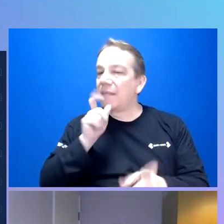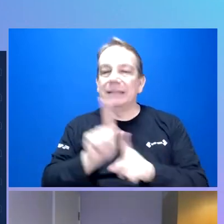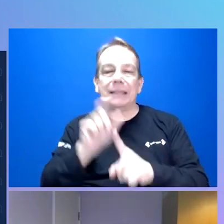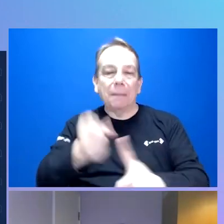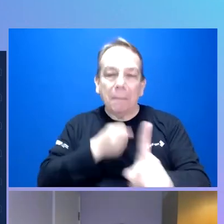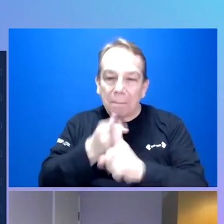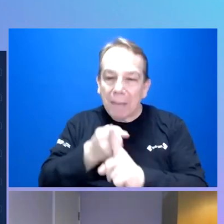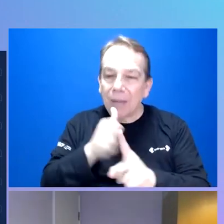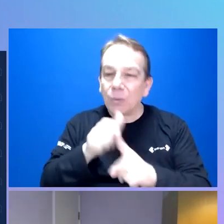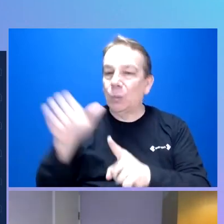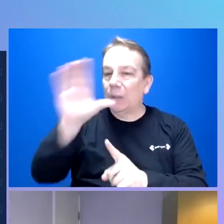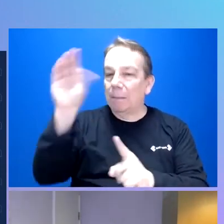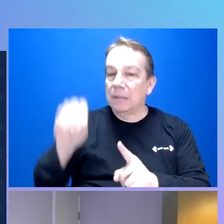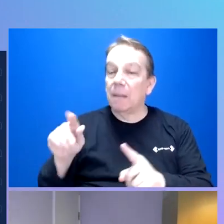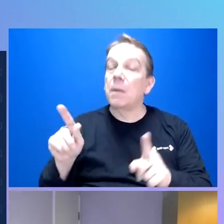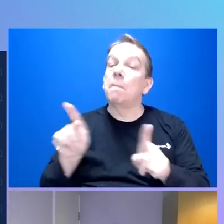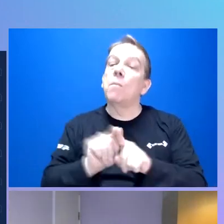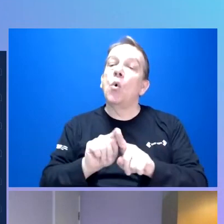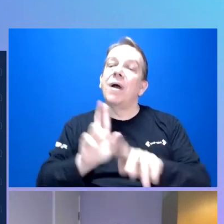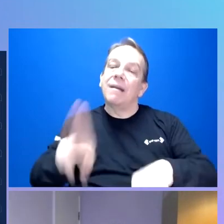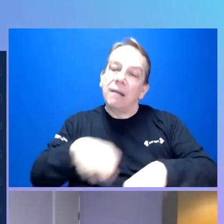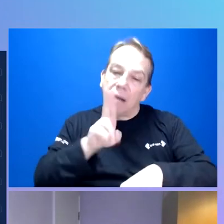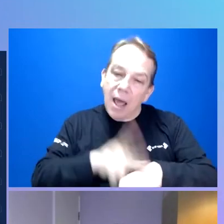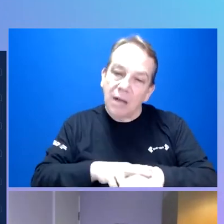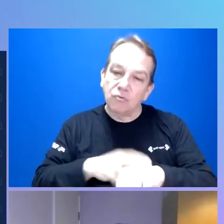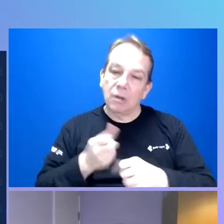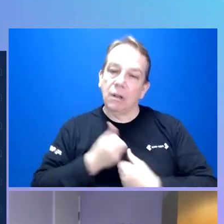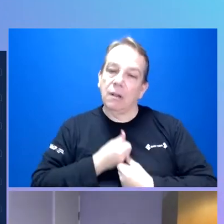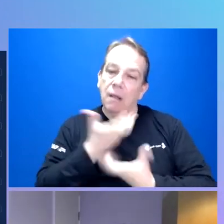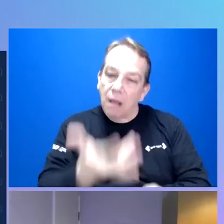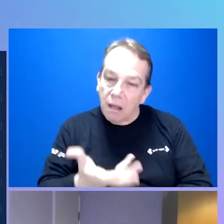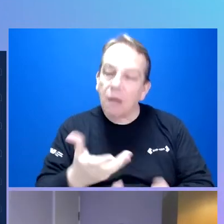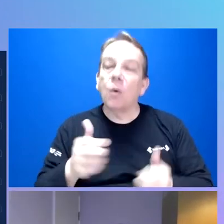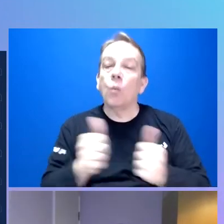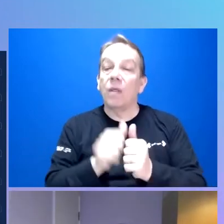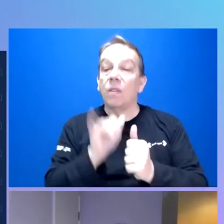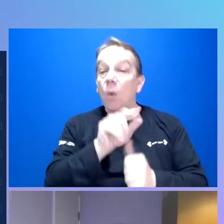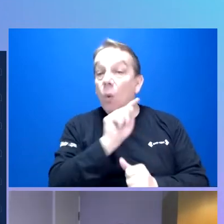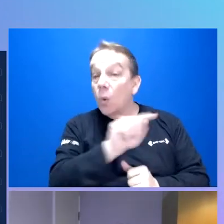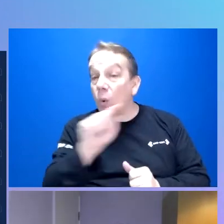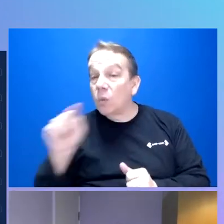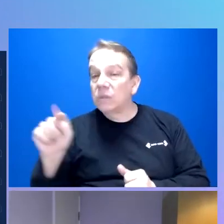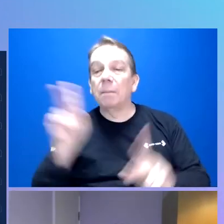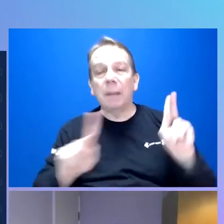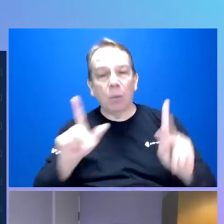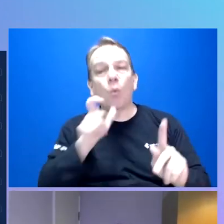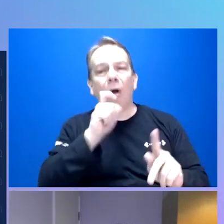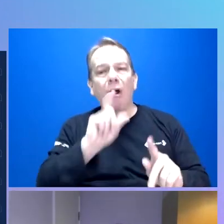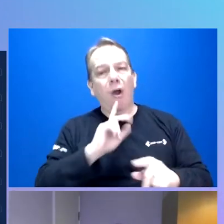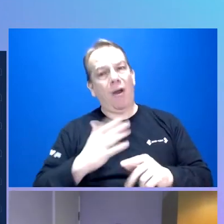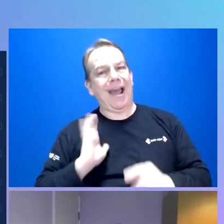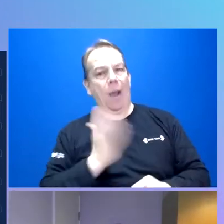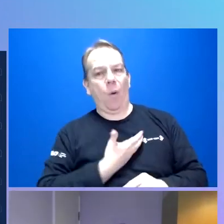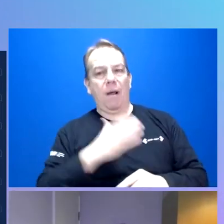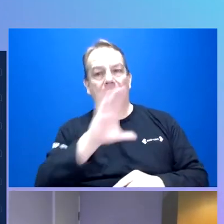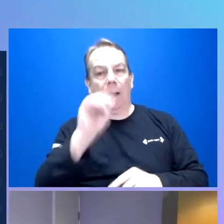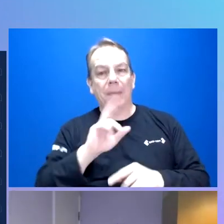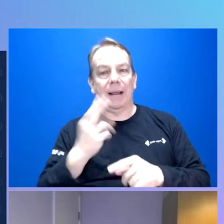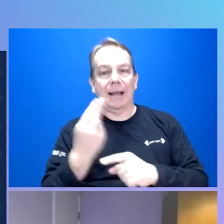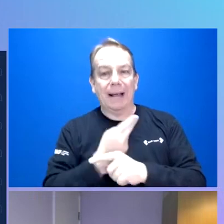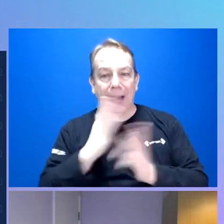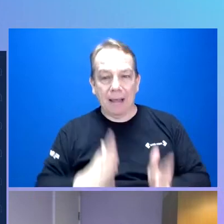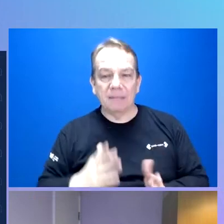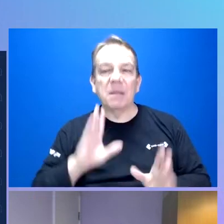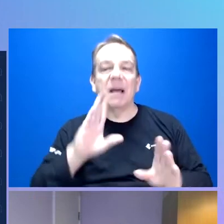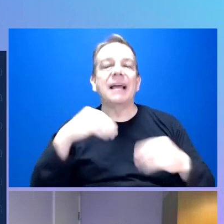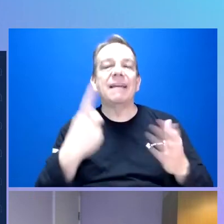or weight as more candid conversations that you'll typically have with those in your existing client base. I have a good comparison I